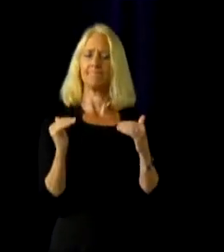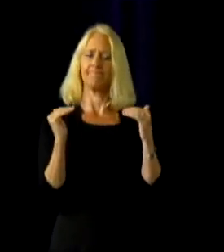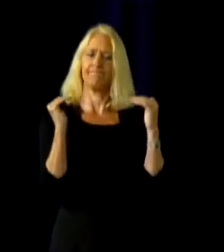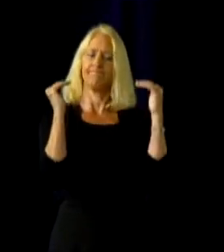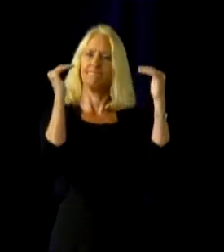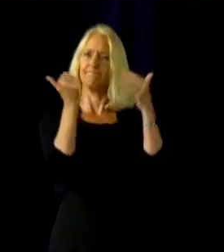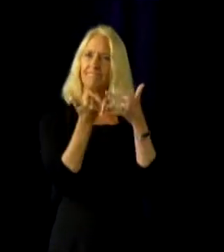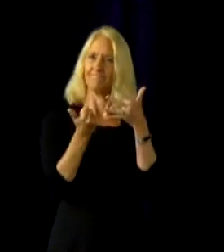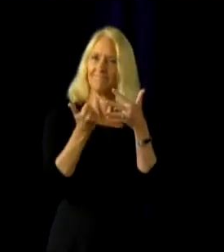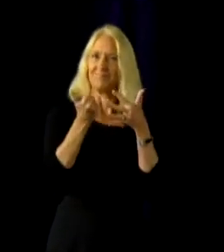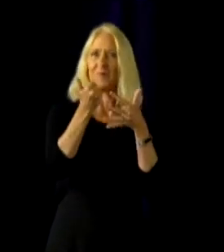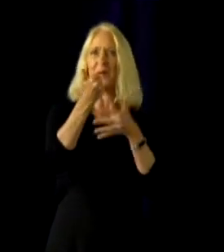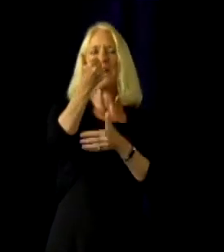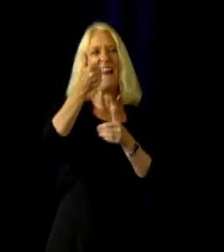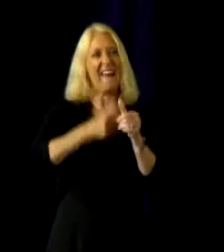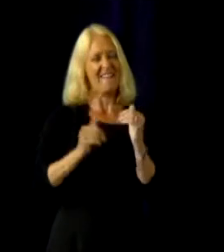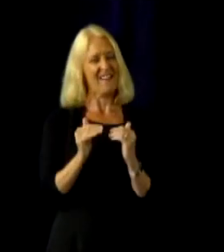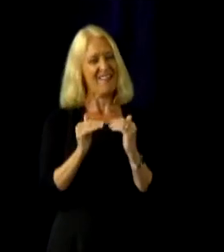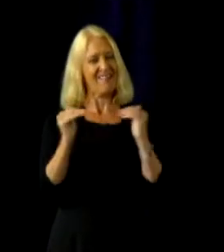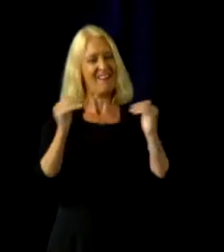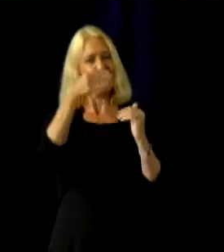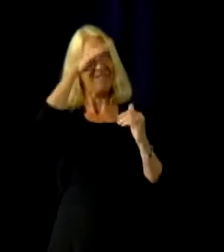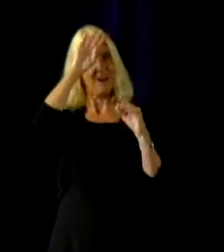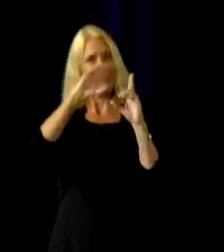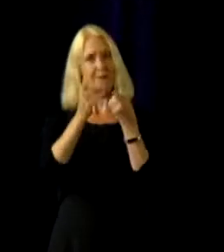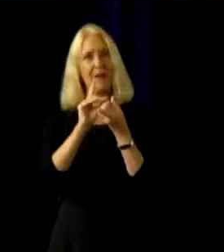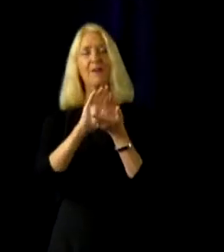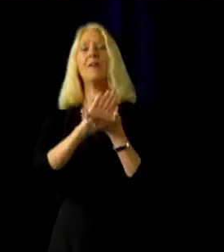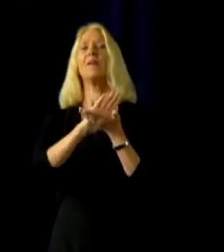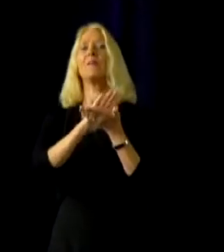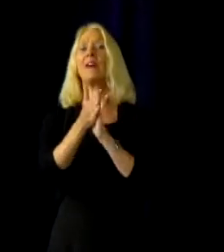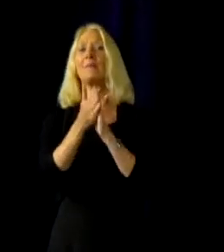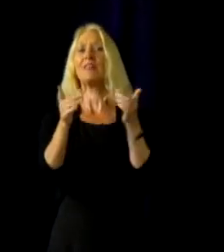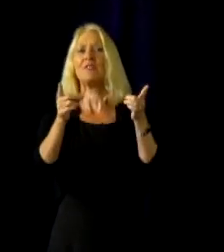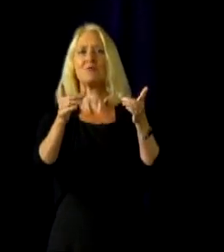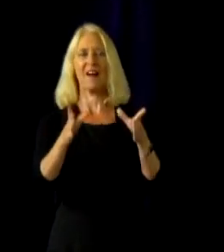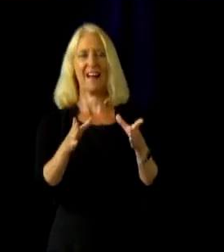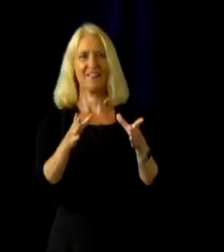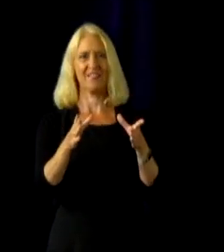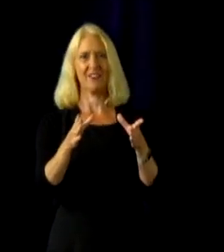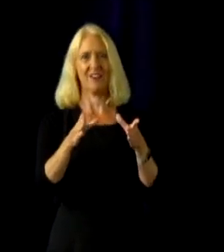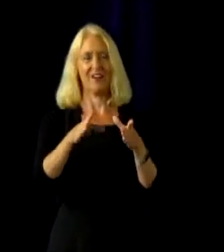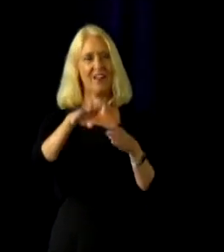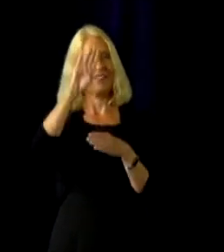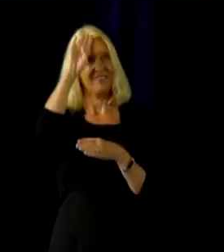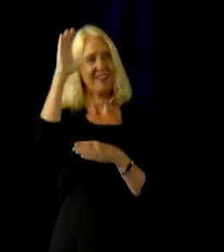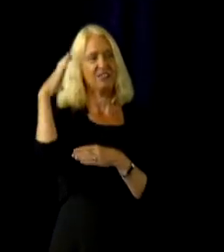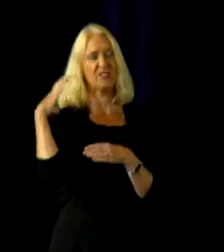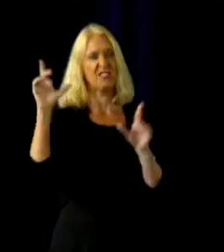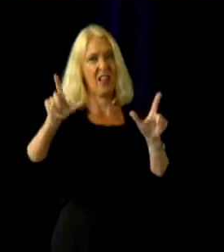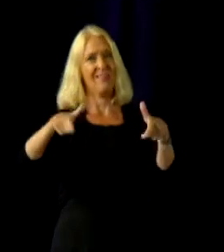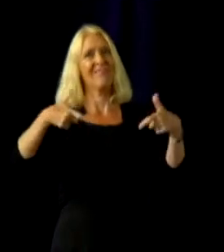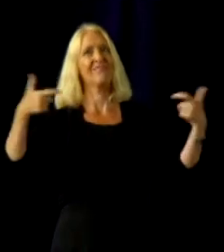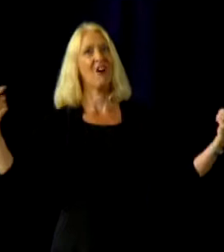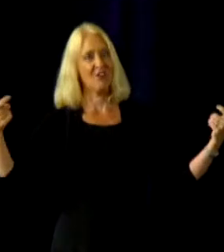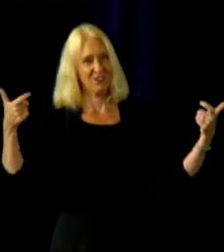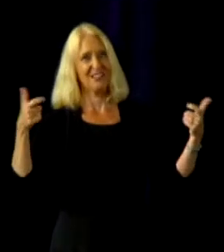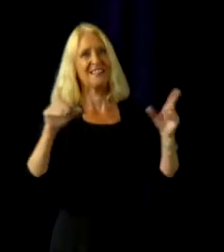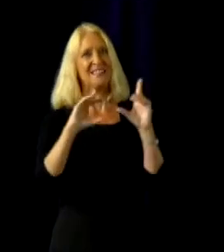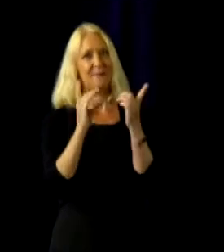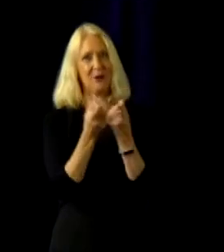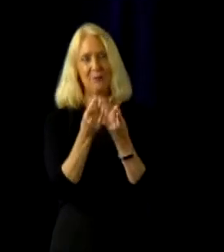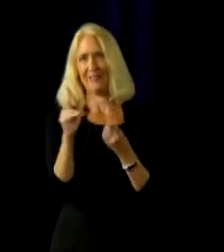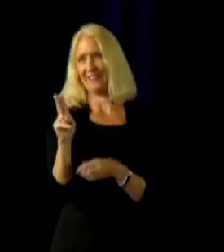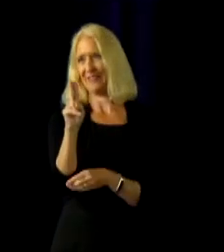rank in the fire department to become the director, fire chief, of our large, 15th largest fire department in the United States. So